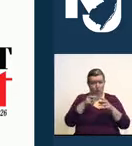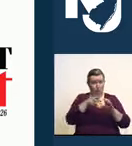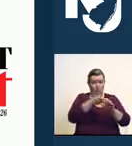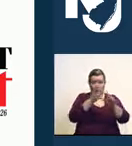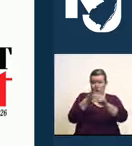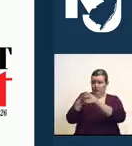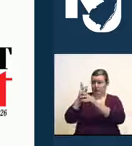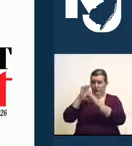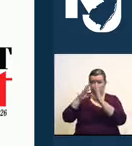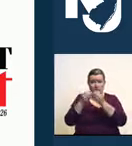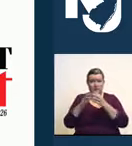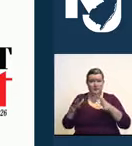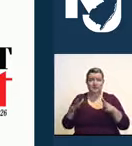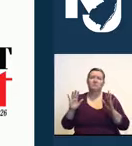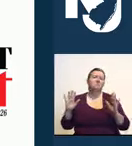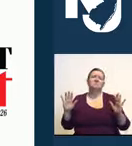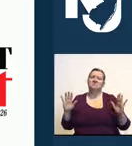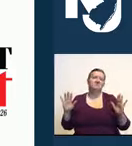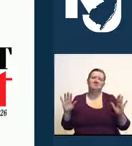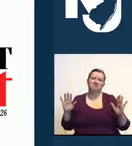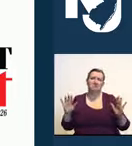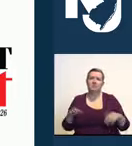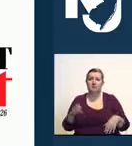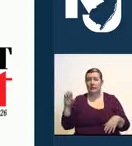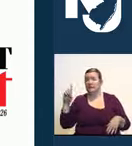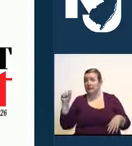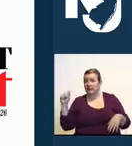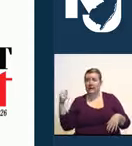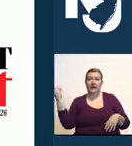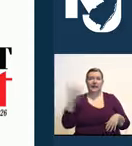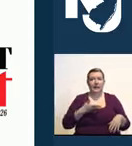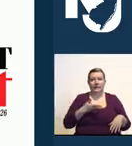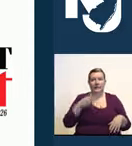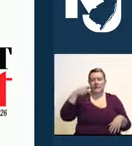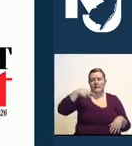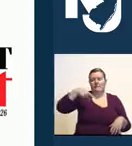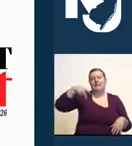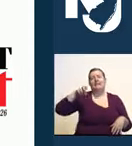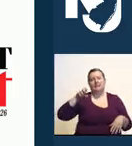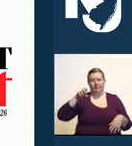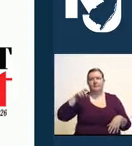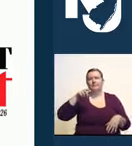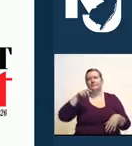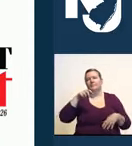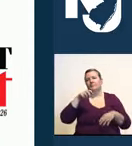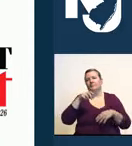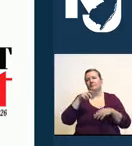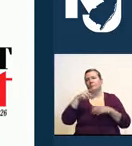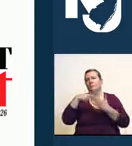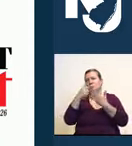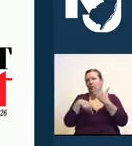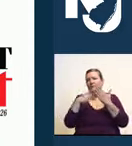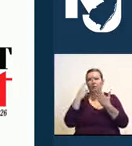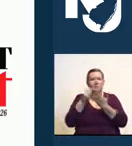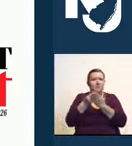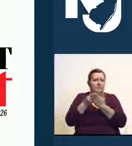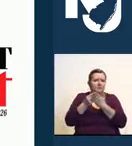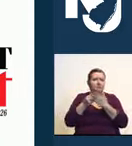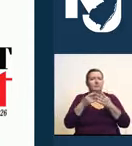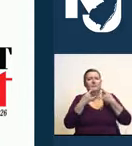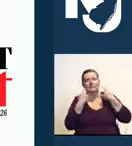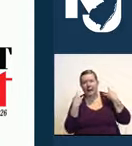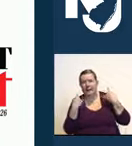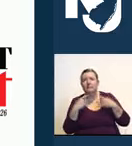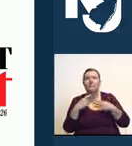the EDA's PPE Access program, the school was able to provide students and staff with masks and other things